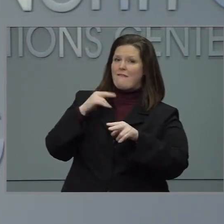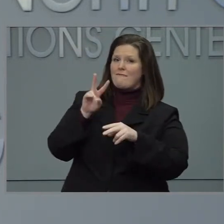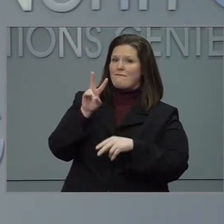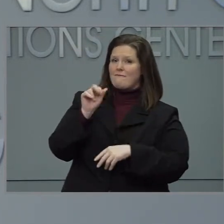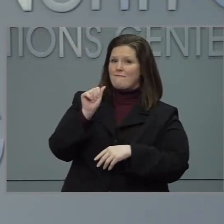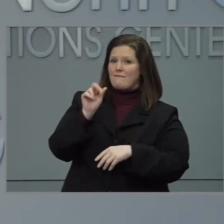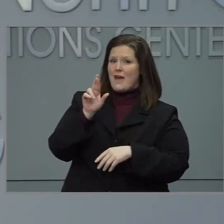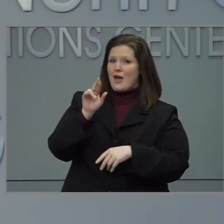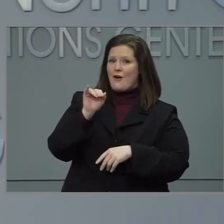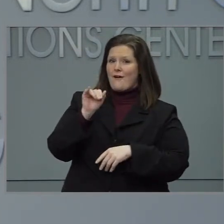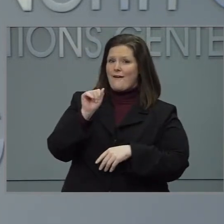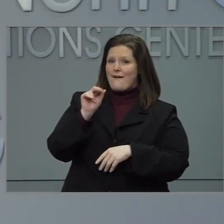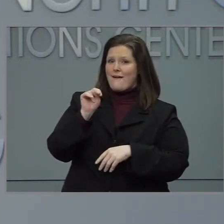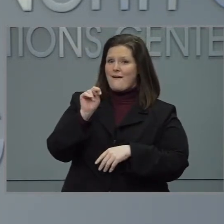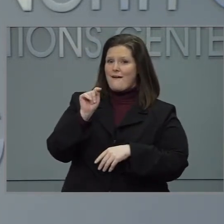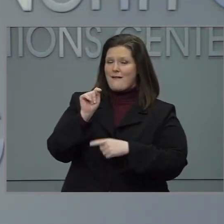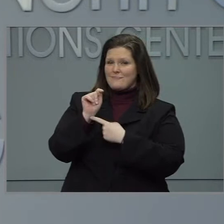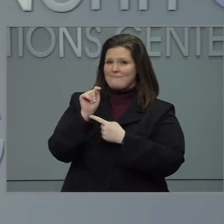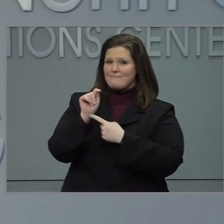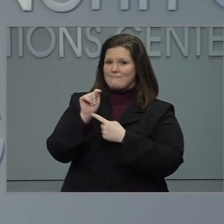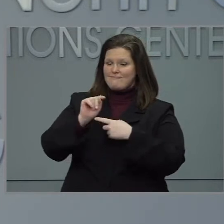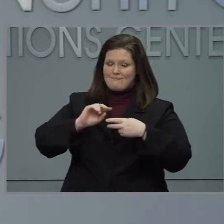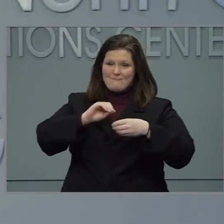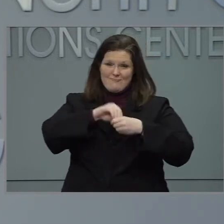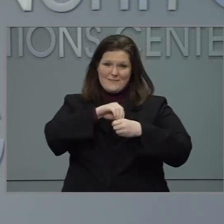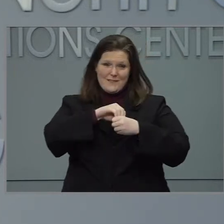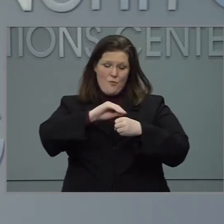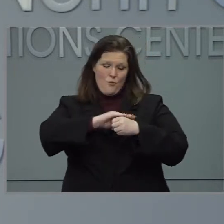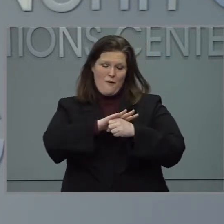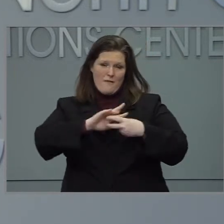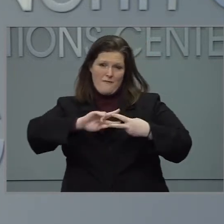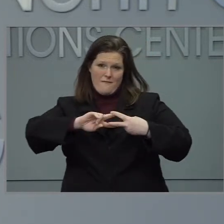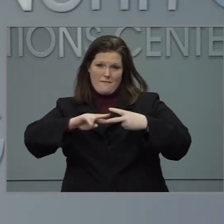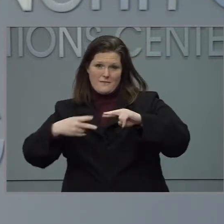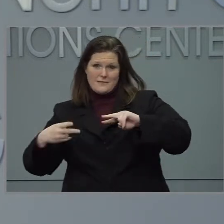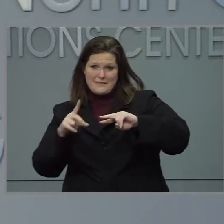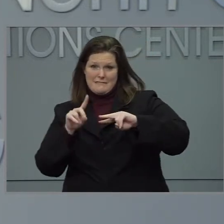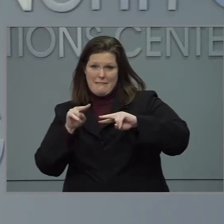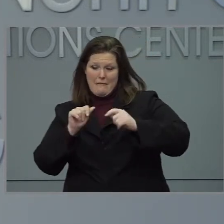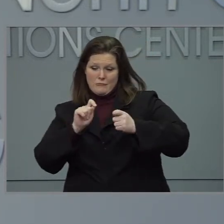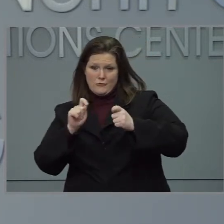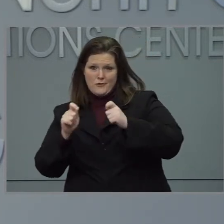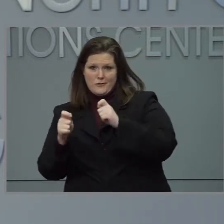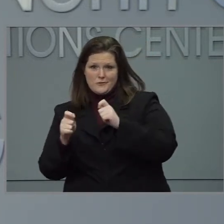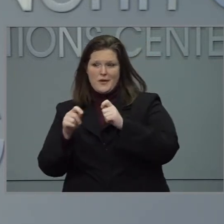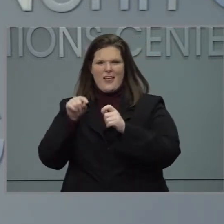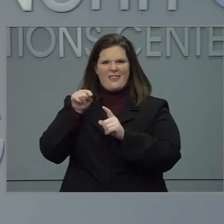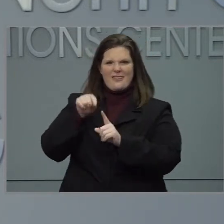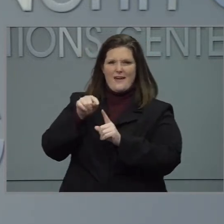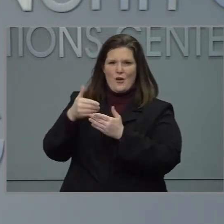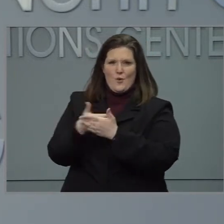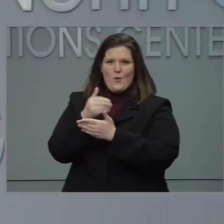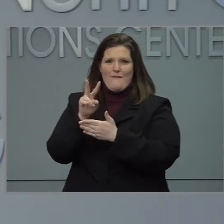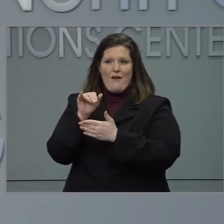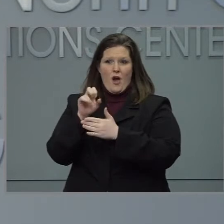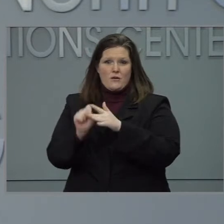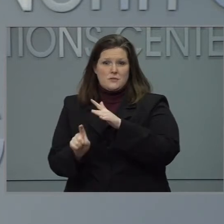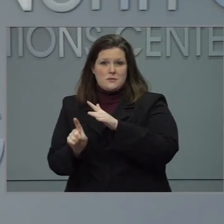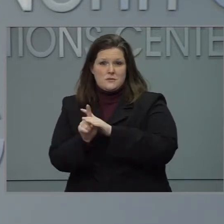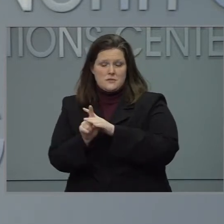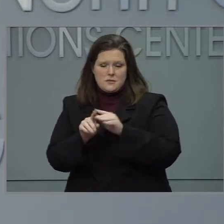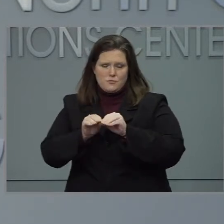seeing increasing in our state. Health experts tell us that these variants spread more easily and can even make us